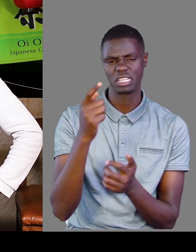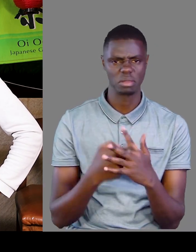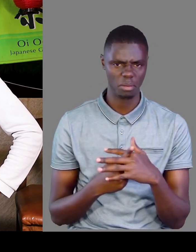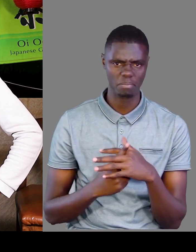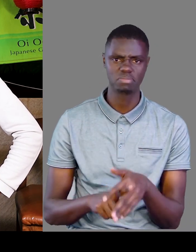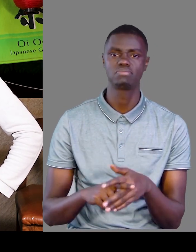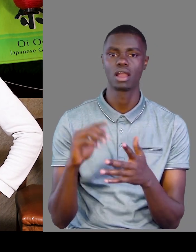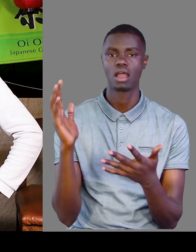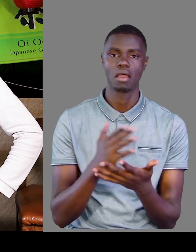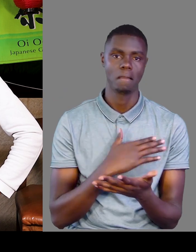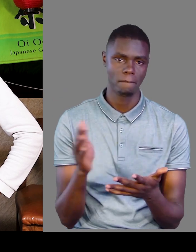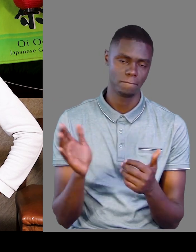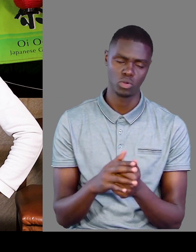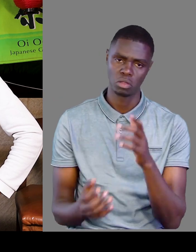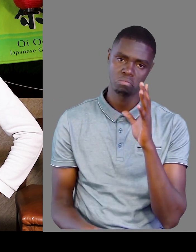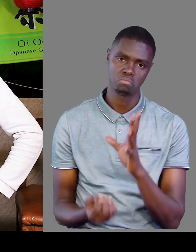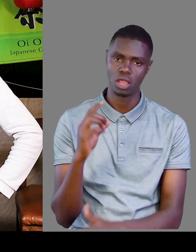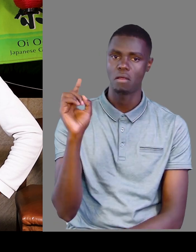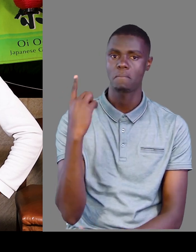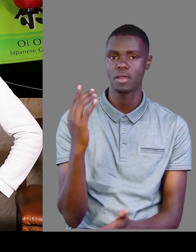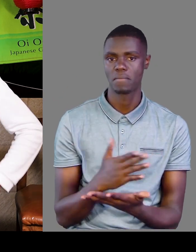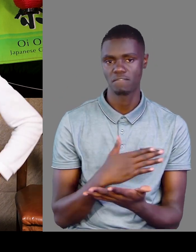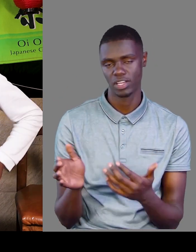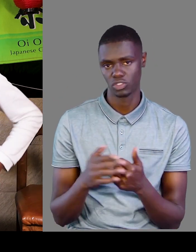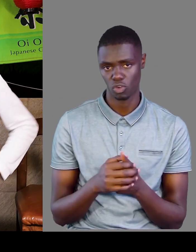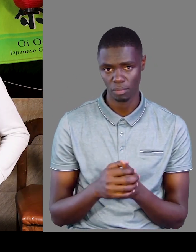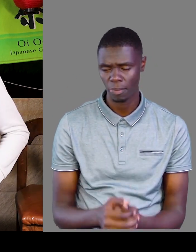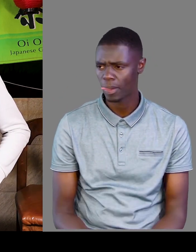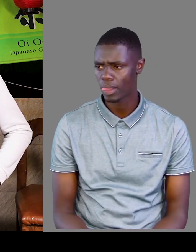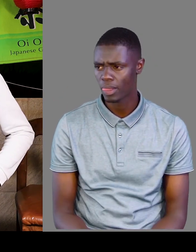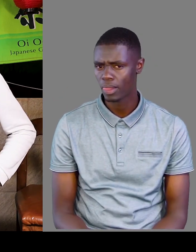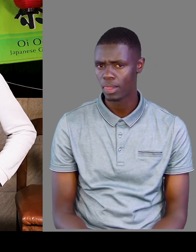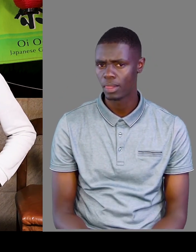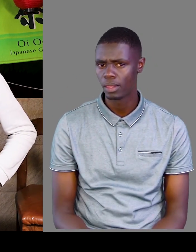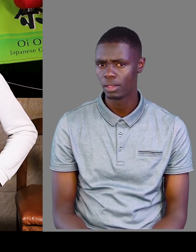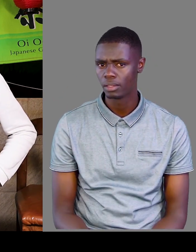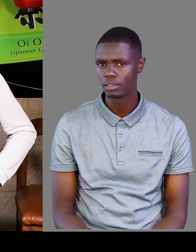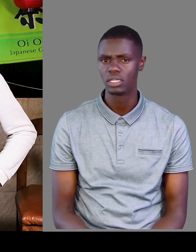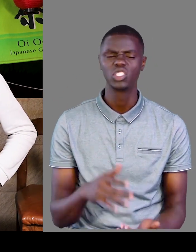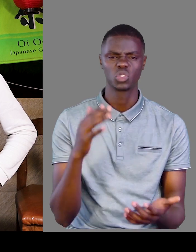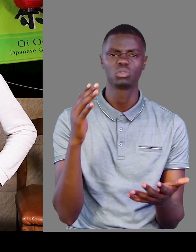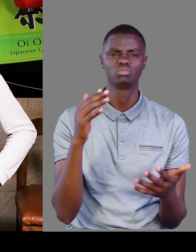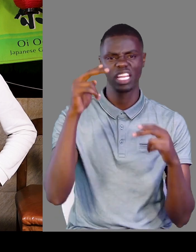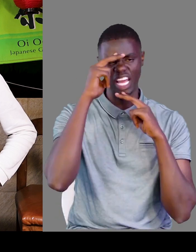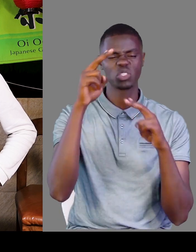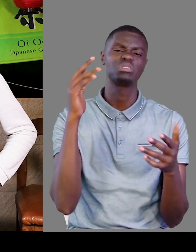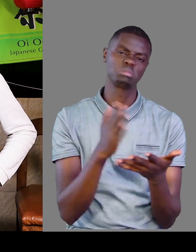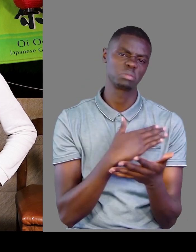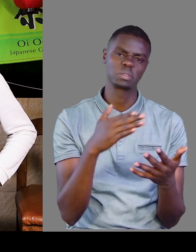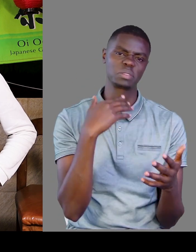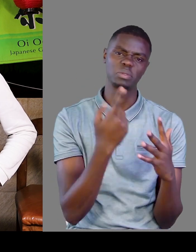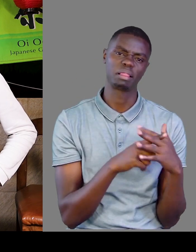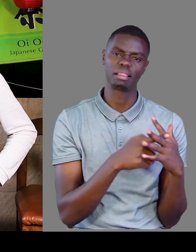music officially. Nikatoa my first song, but before hapo bado nilikuwa nafanya music. Naanza tu music nikiwa shule, unajua hizo.